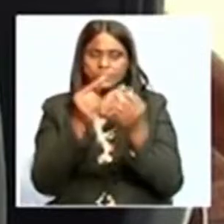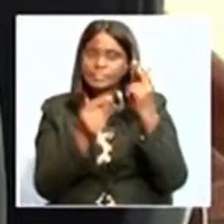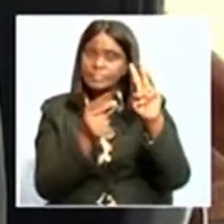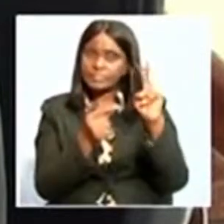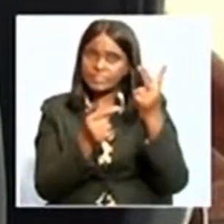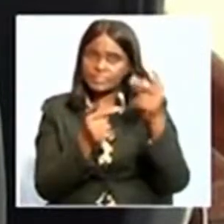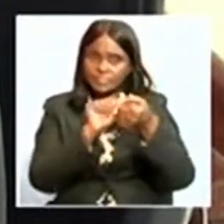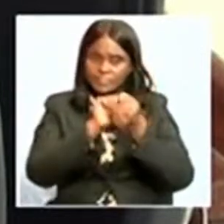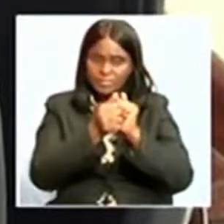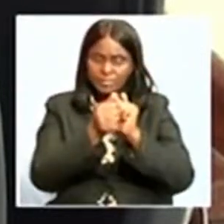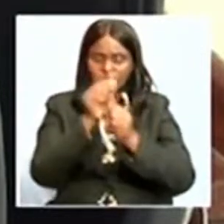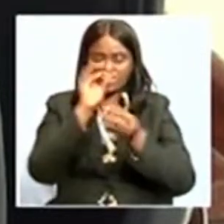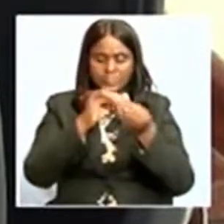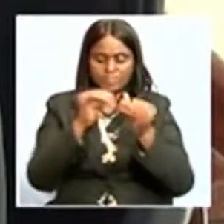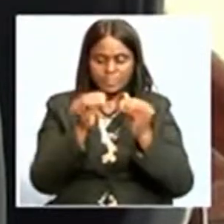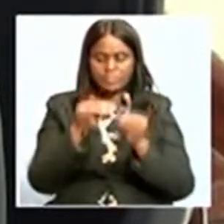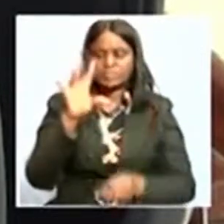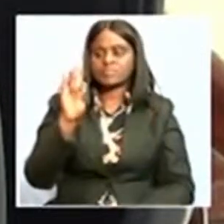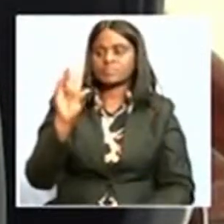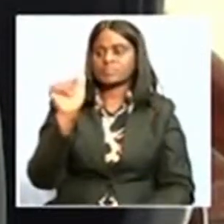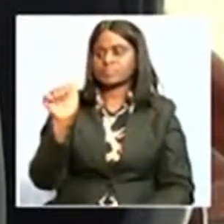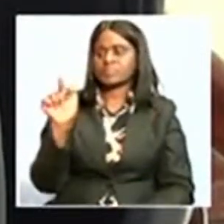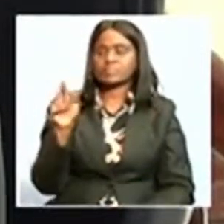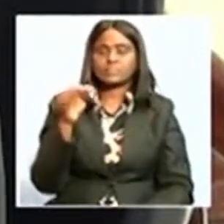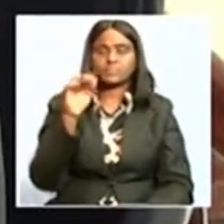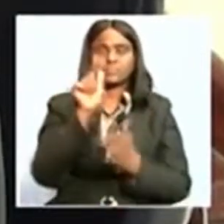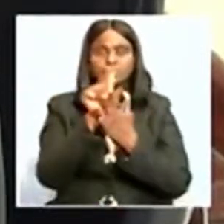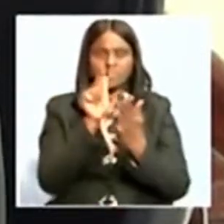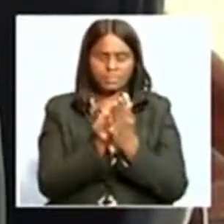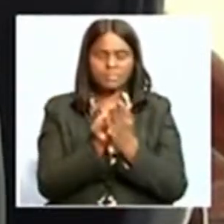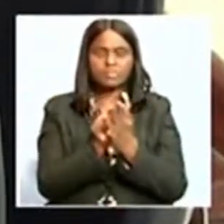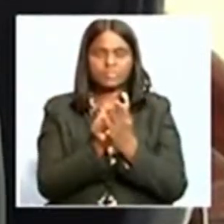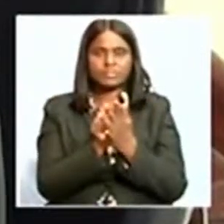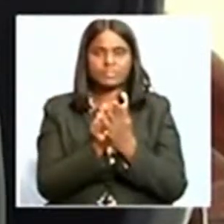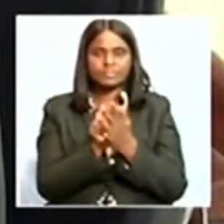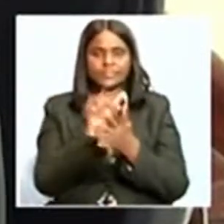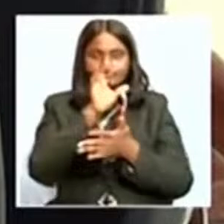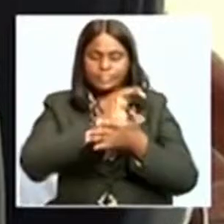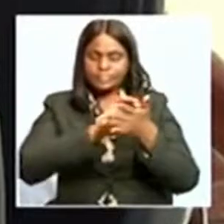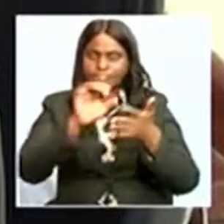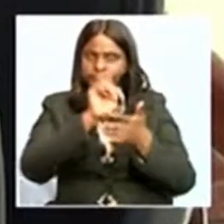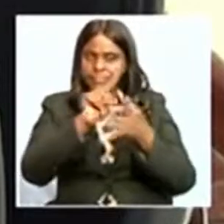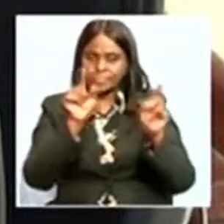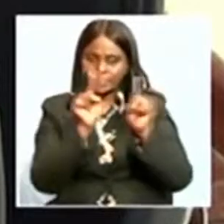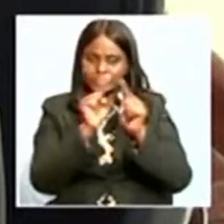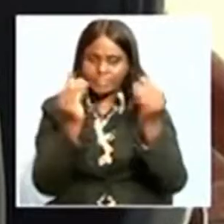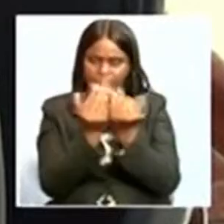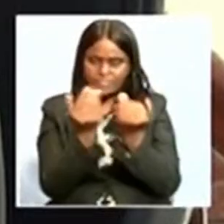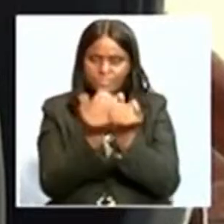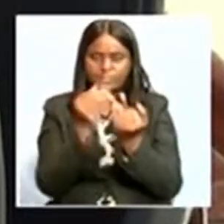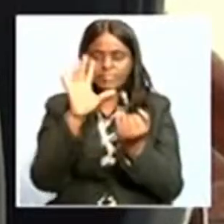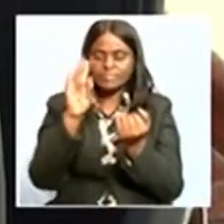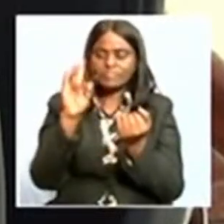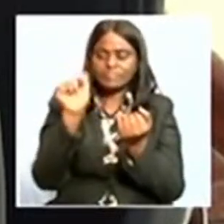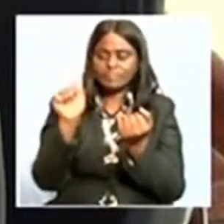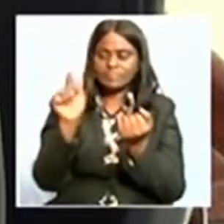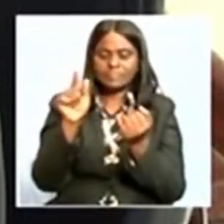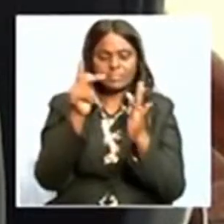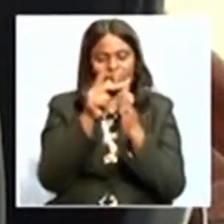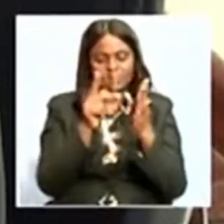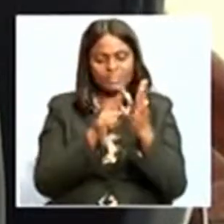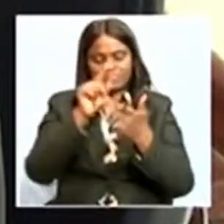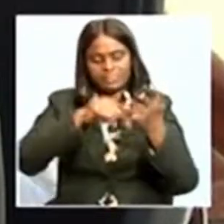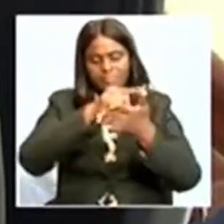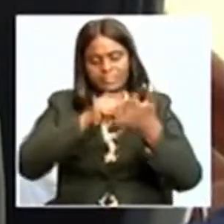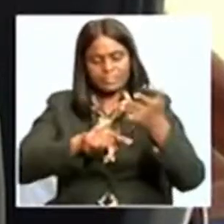for the amendment of Section 7A of the Act. The clause seeks to amend Section 7A of the Principal Act by the deletion